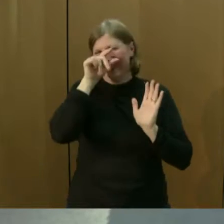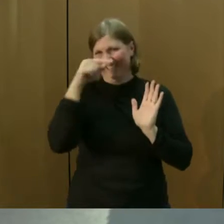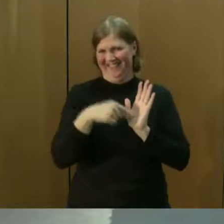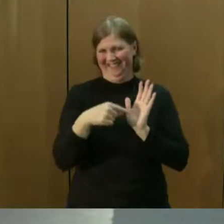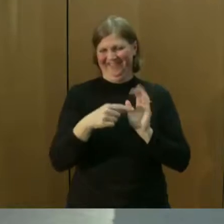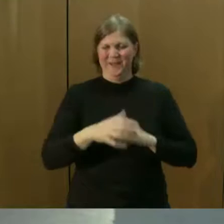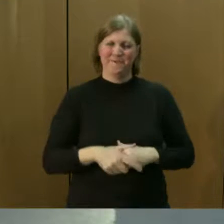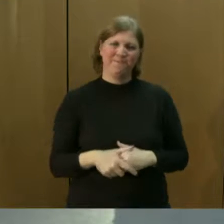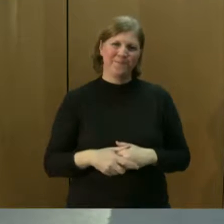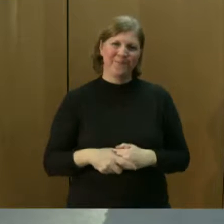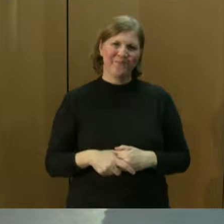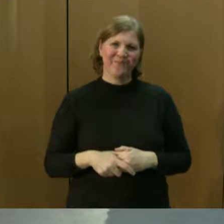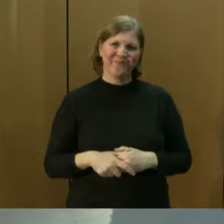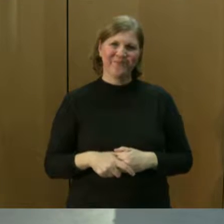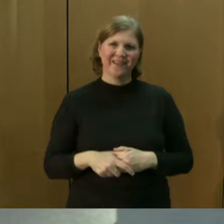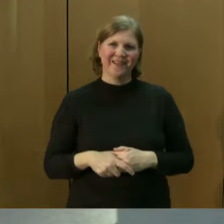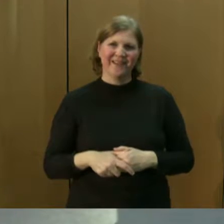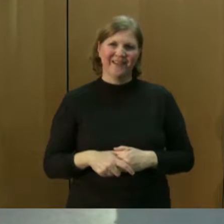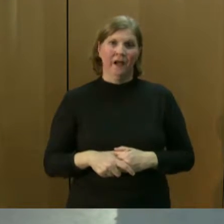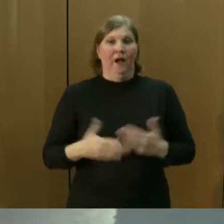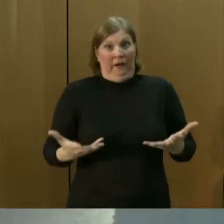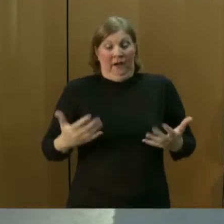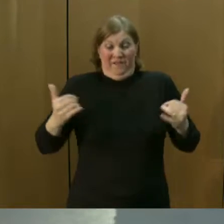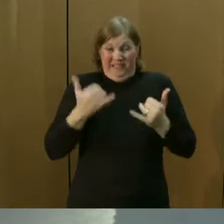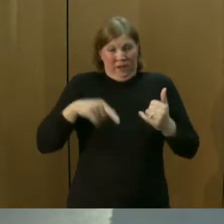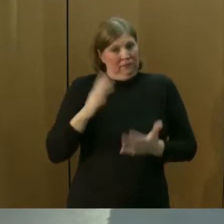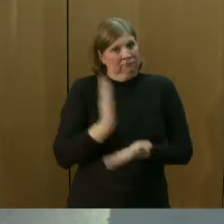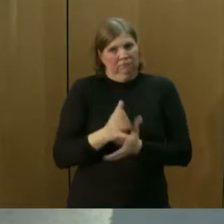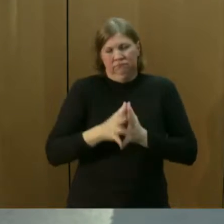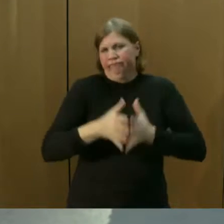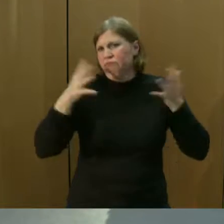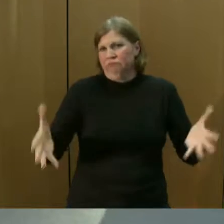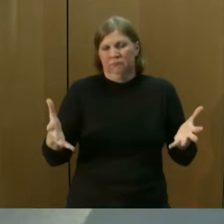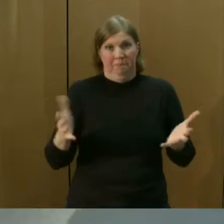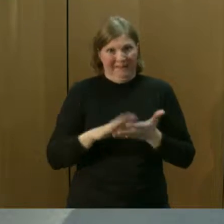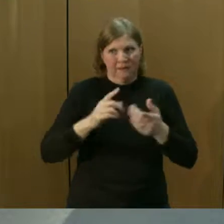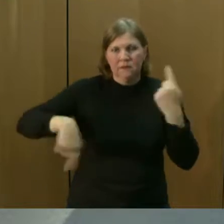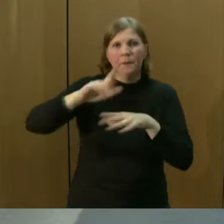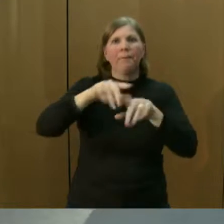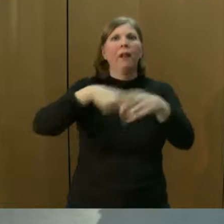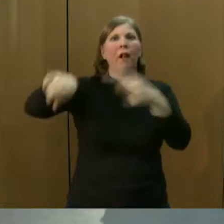festival. It's terrifying for a lot of people. Look at Rowan smiling.